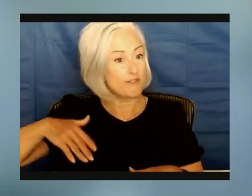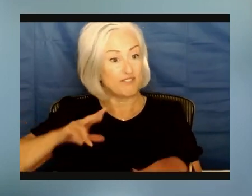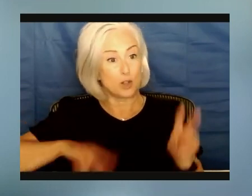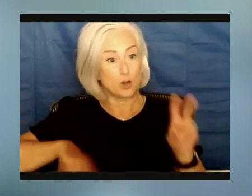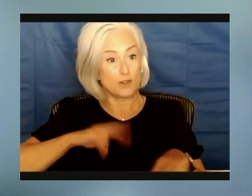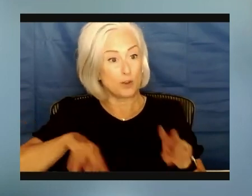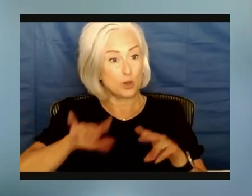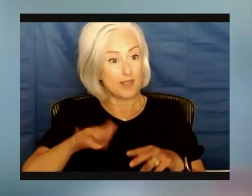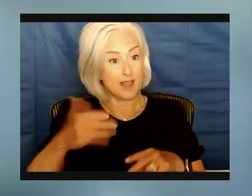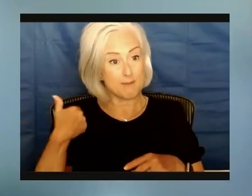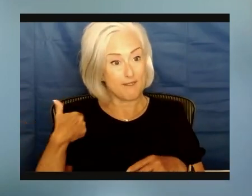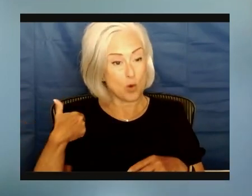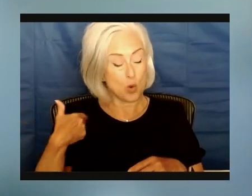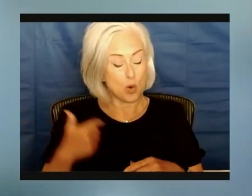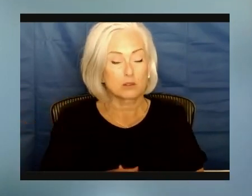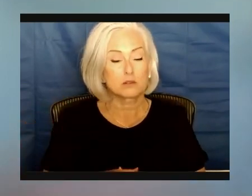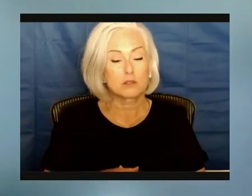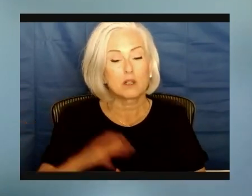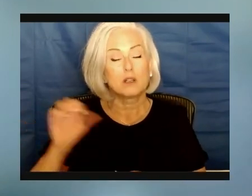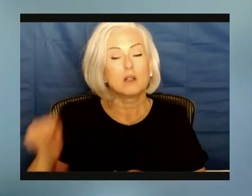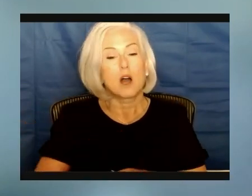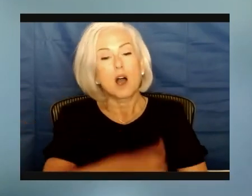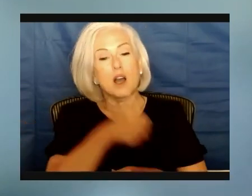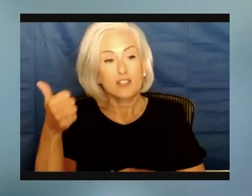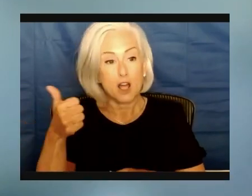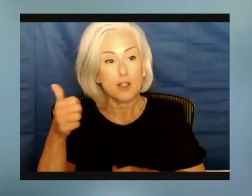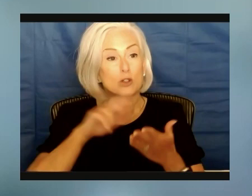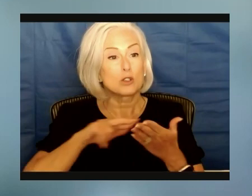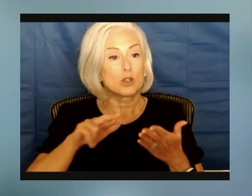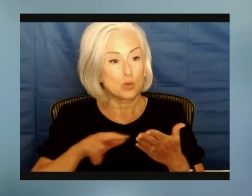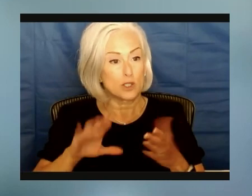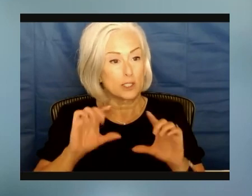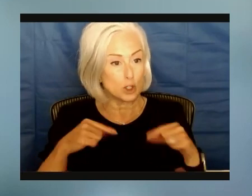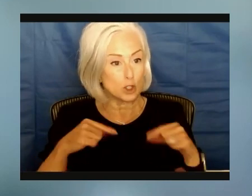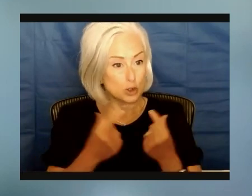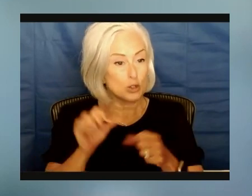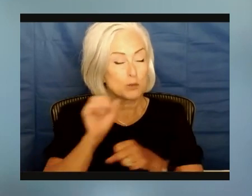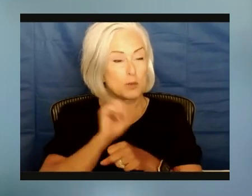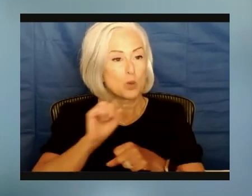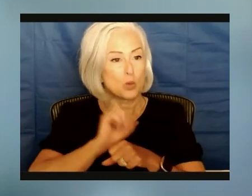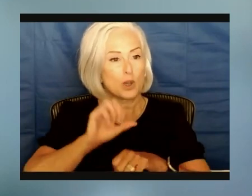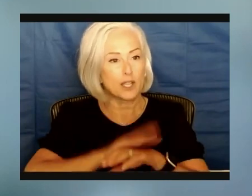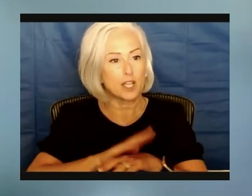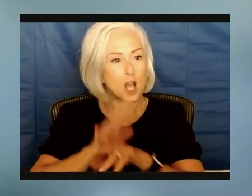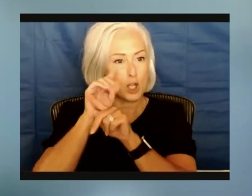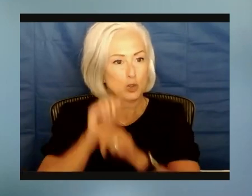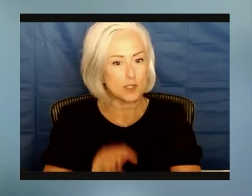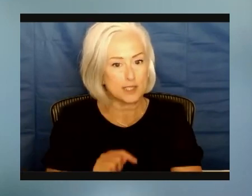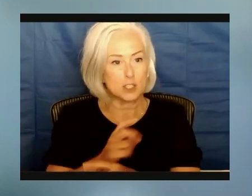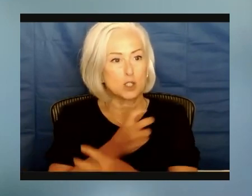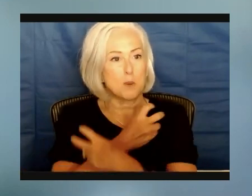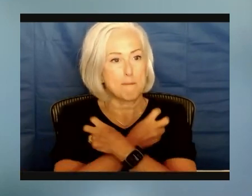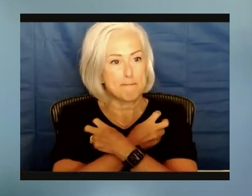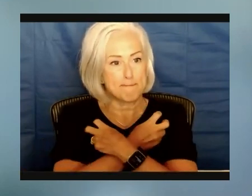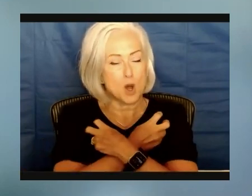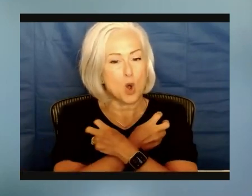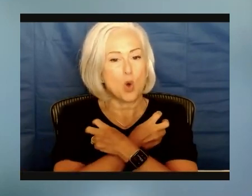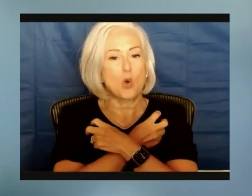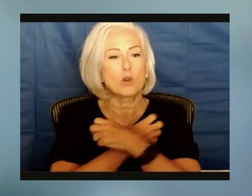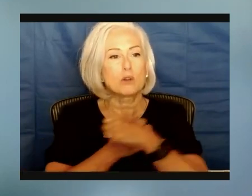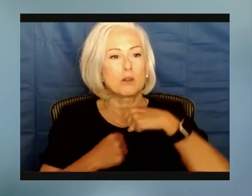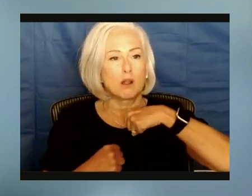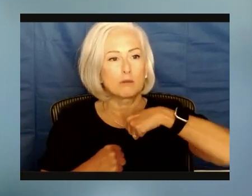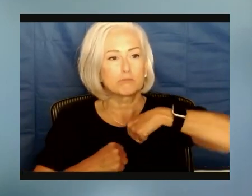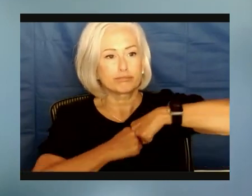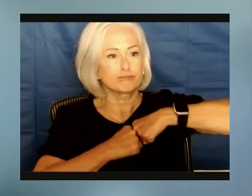one is within our research group, some other students are working on a traditional bone setting study. They're looking at the knowledge,